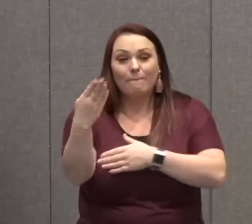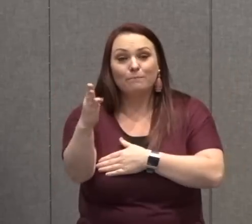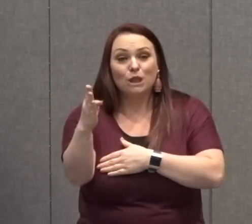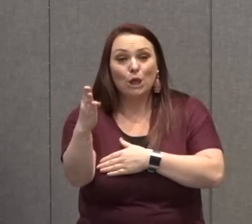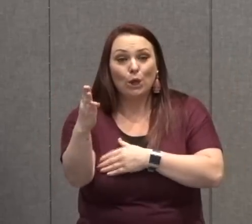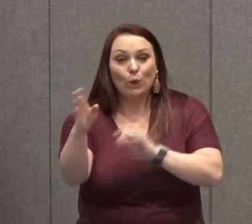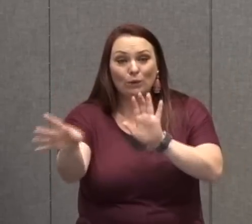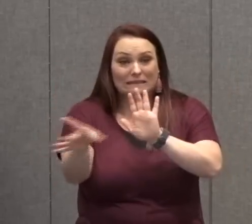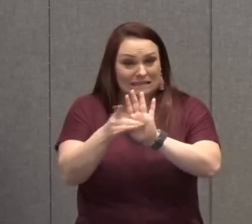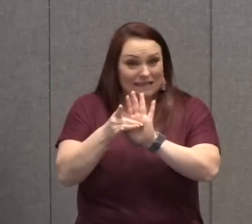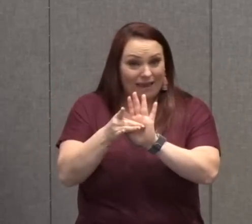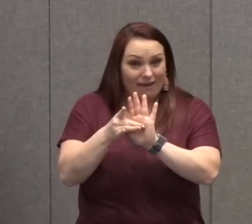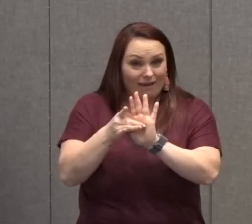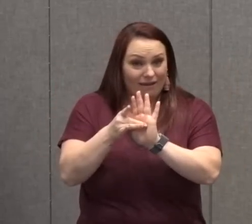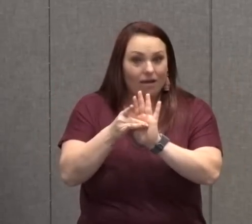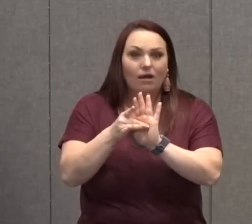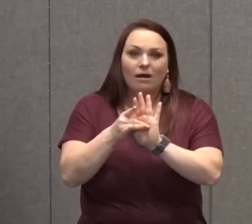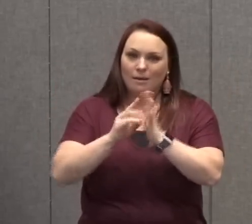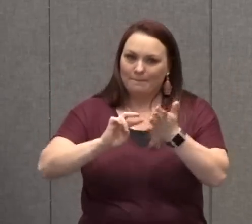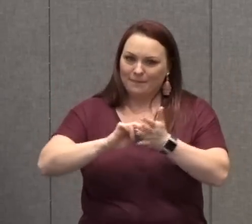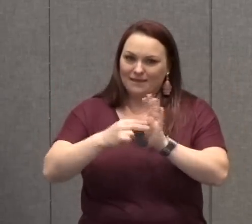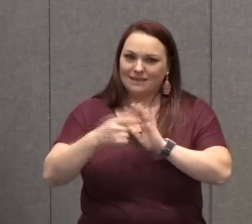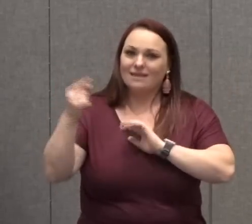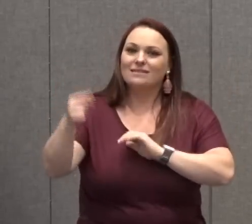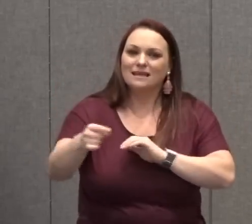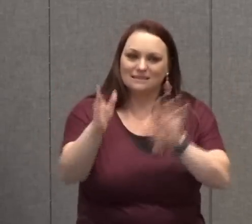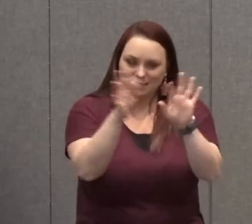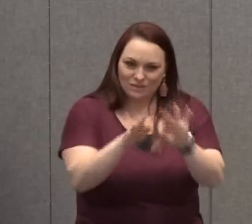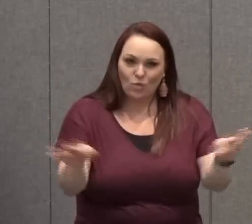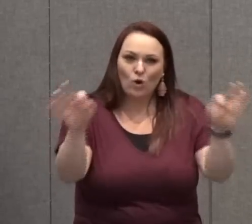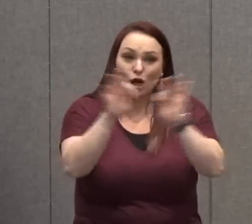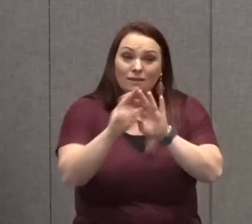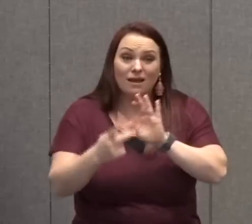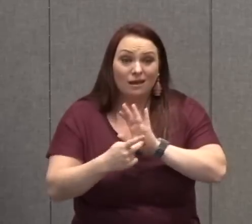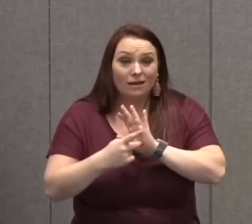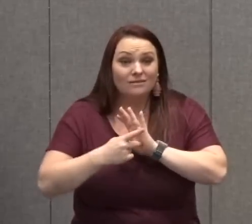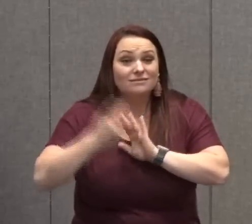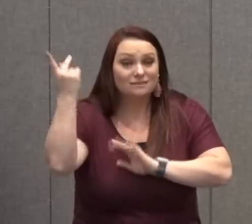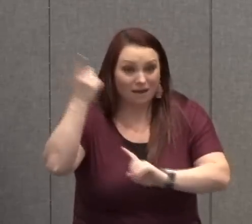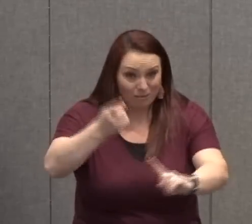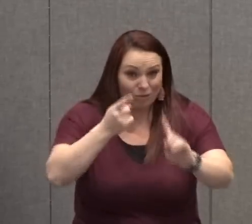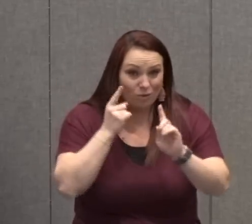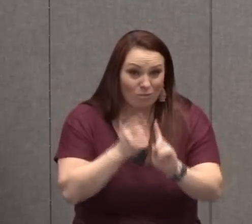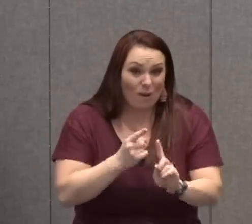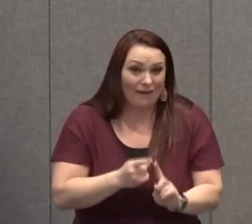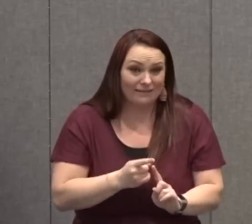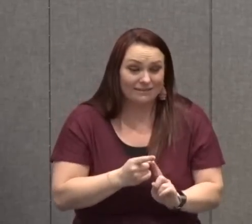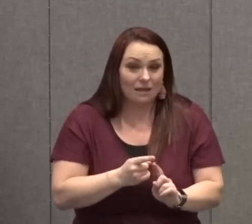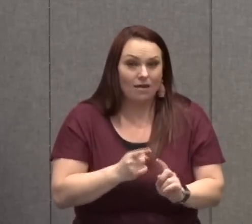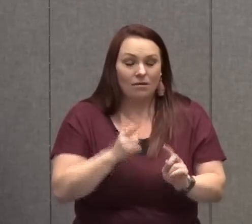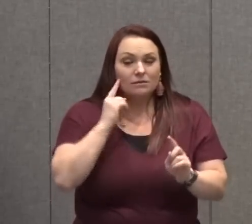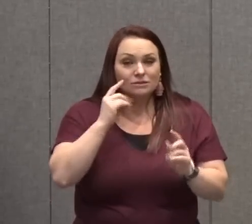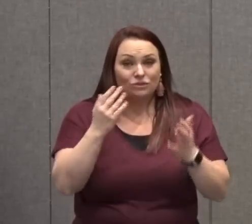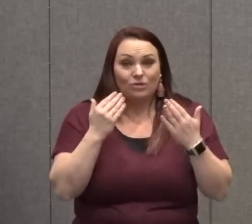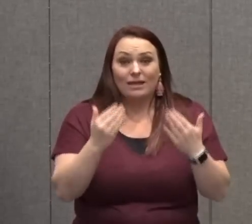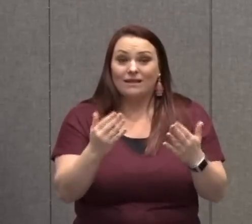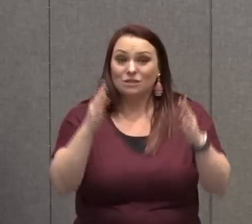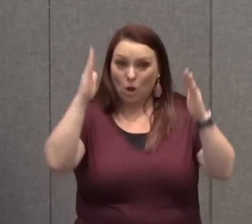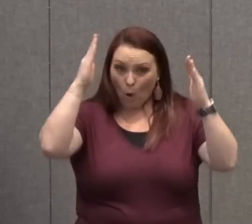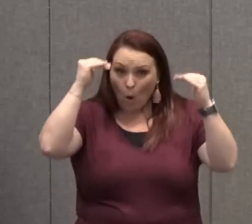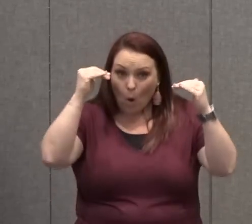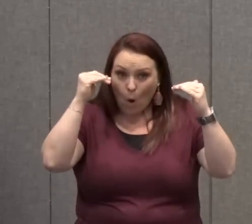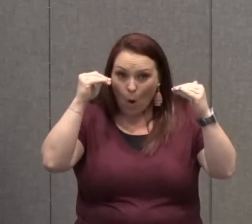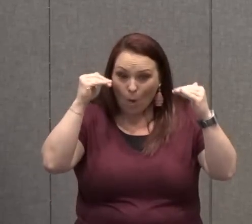sticky indicates that this right here is worth double the points wow so let's hope you